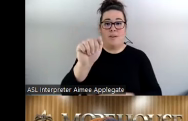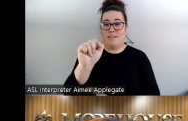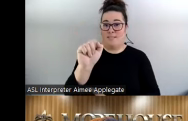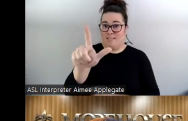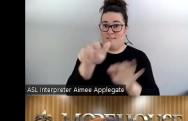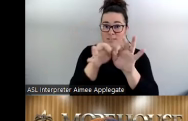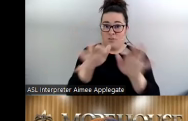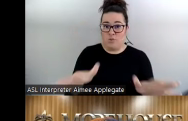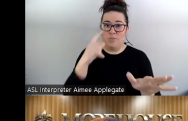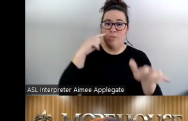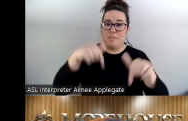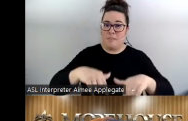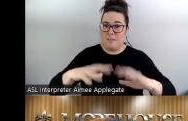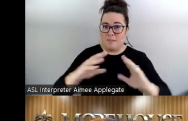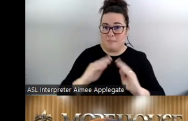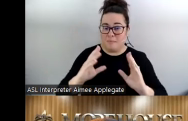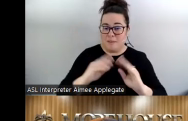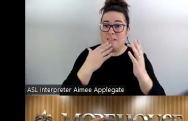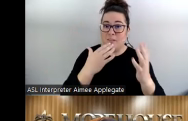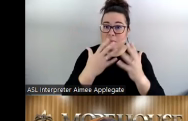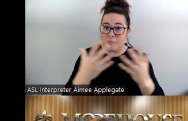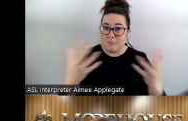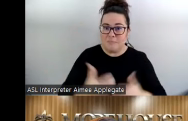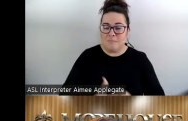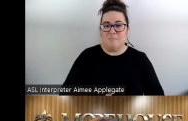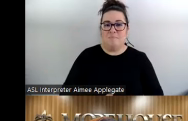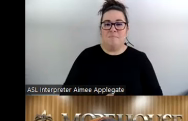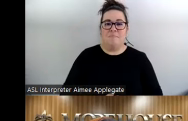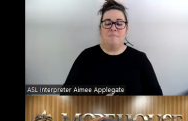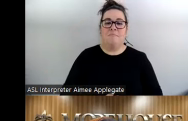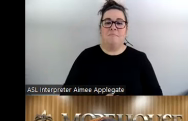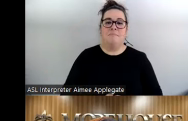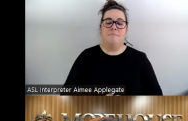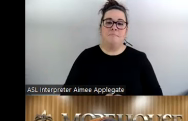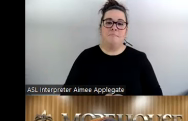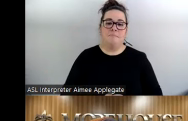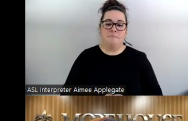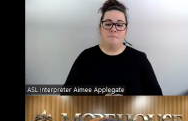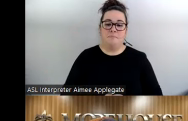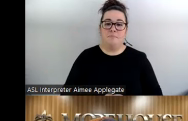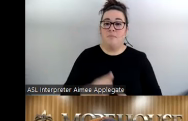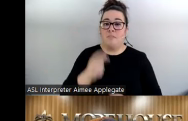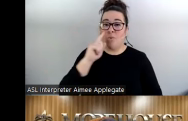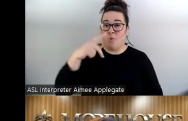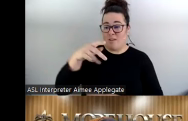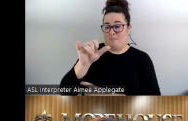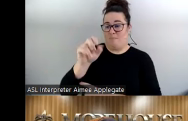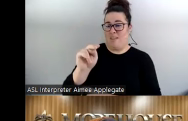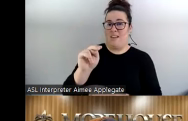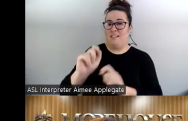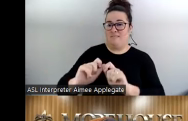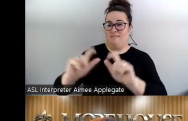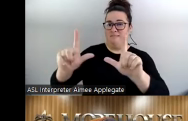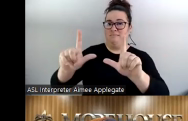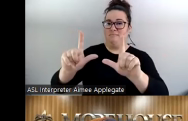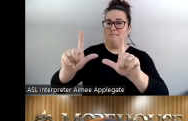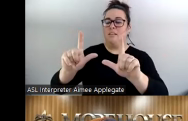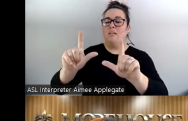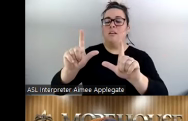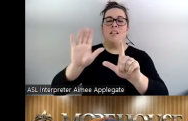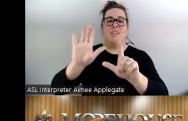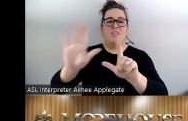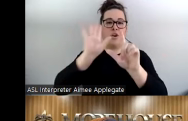this session. Thank you so much. And to pin their video, please hover over their screen and click the 3 small